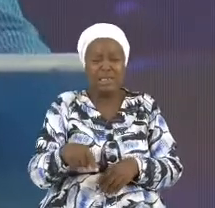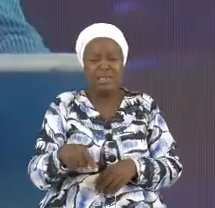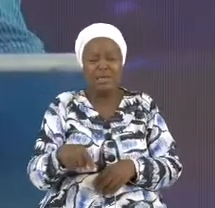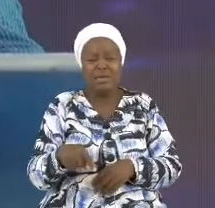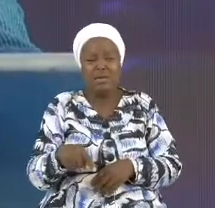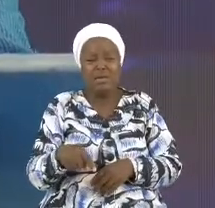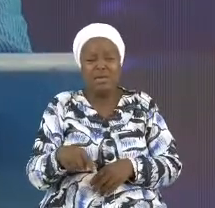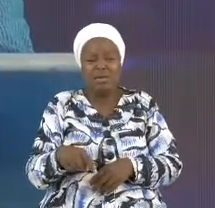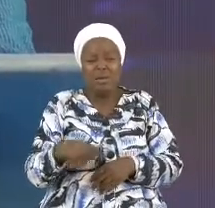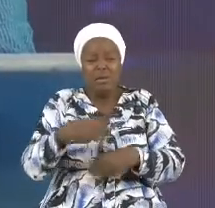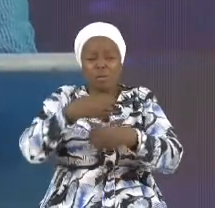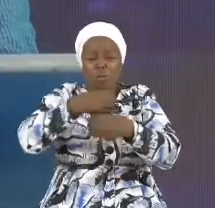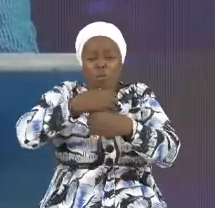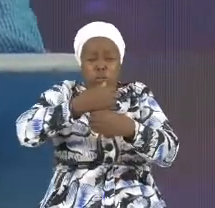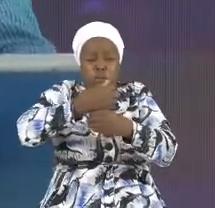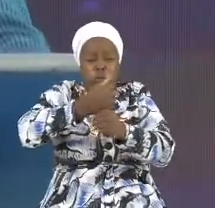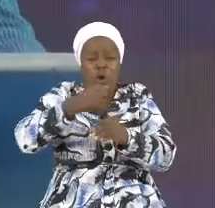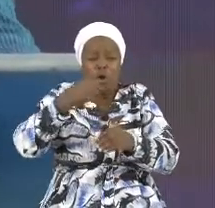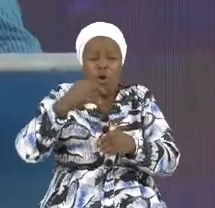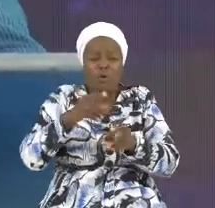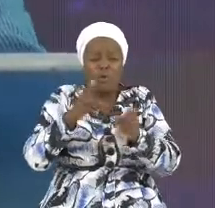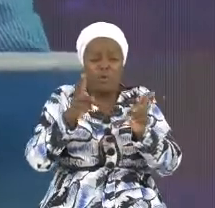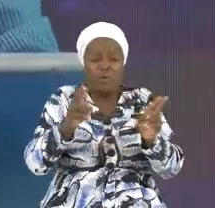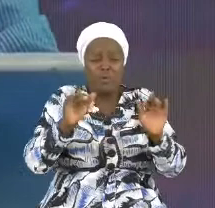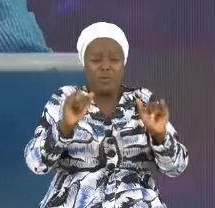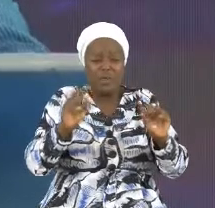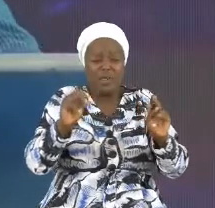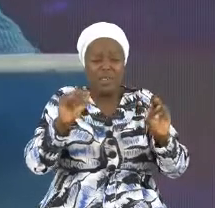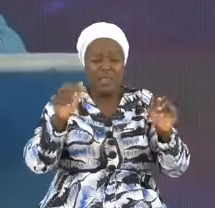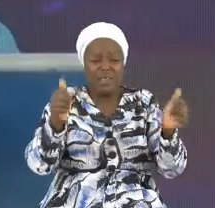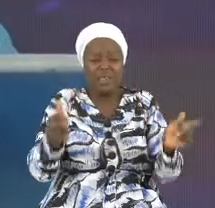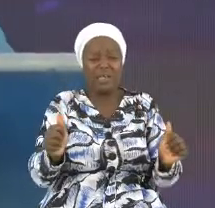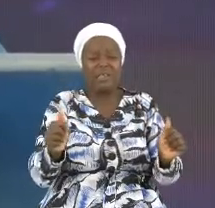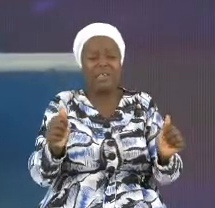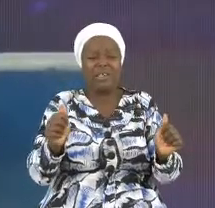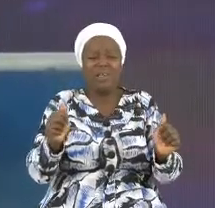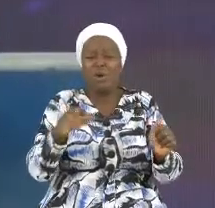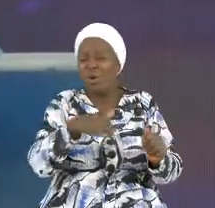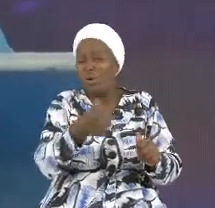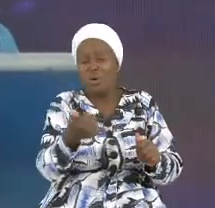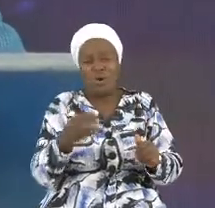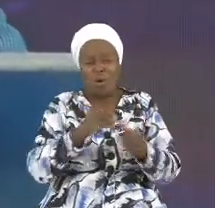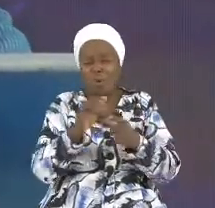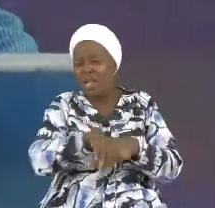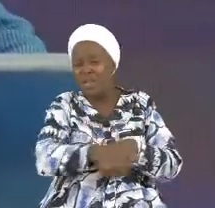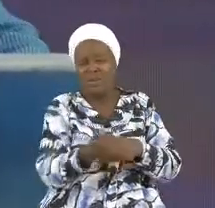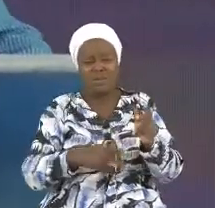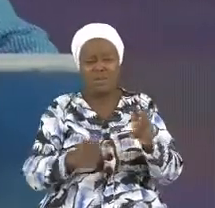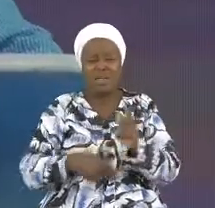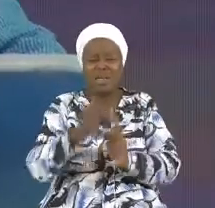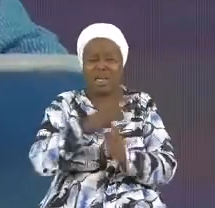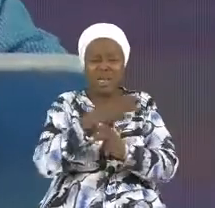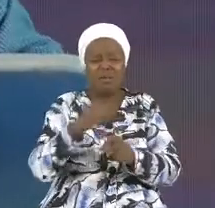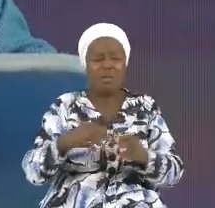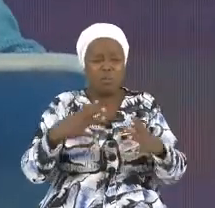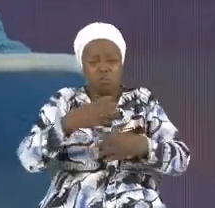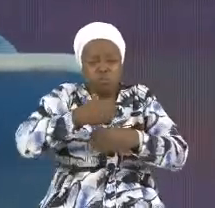swelling of hernia, or any other kind of swelling, I command